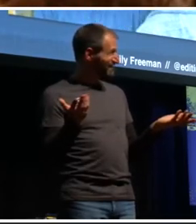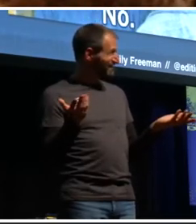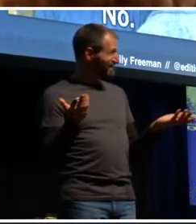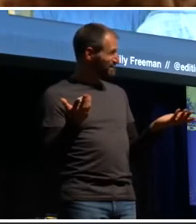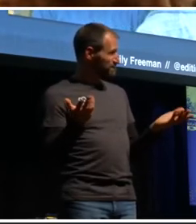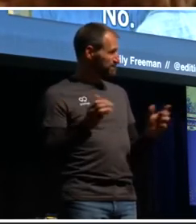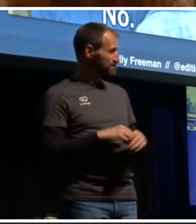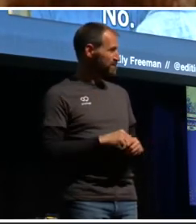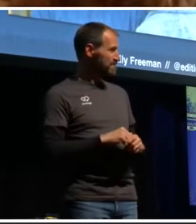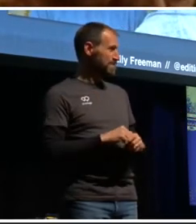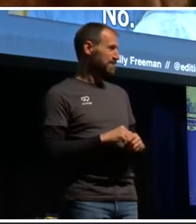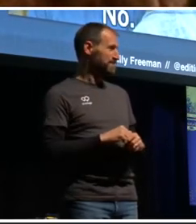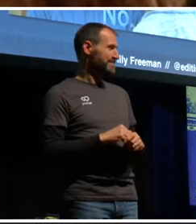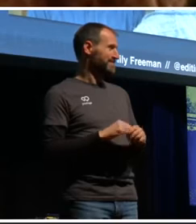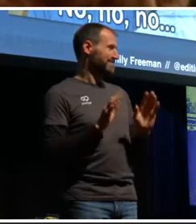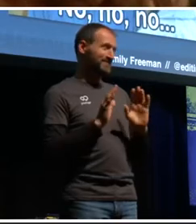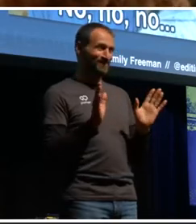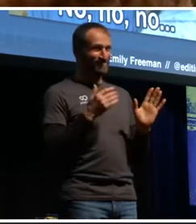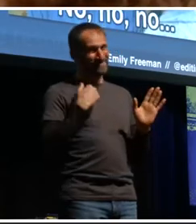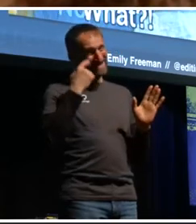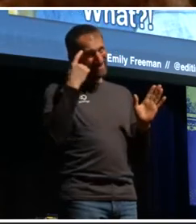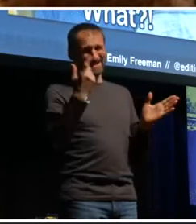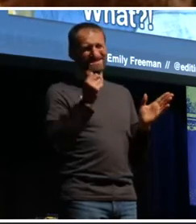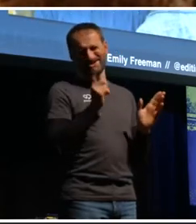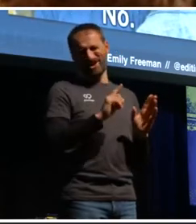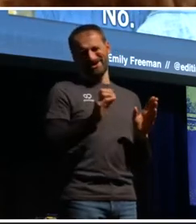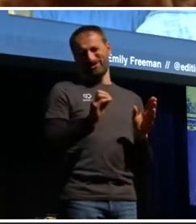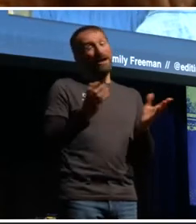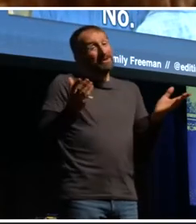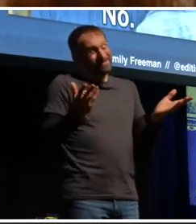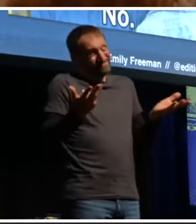I've got nothing for that. There should not be a 0 there. I don't know. This is crazy.